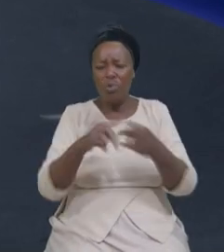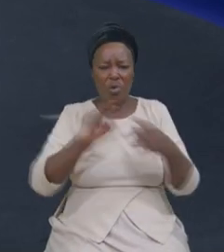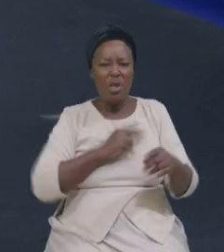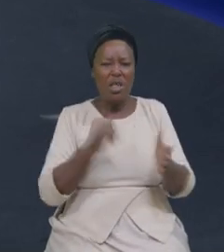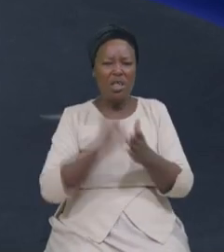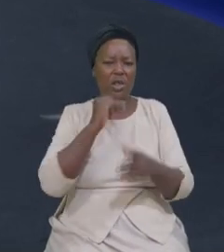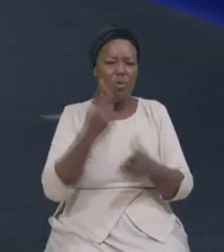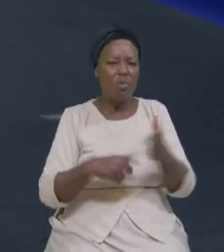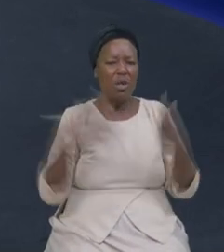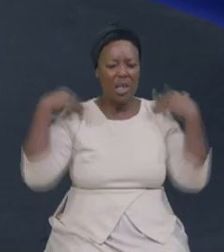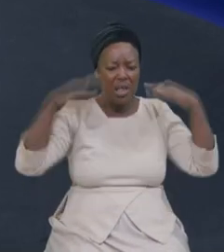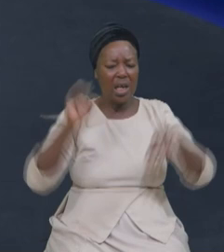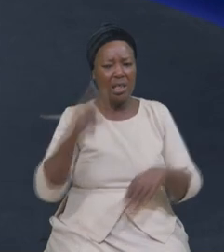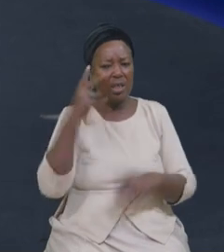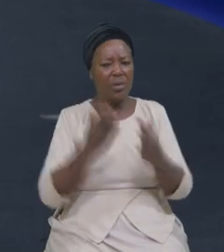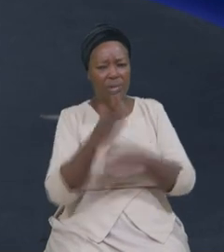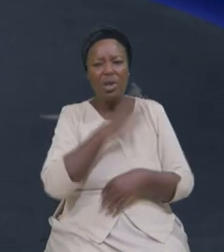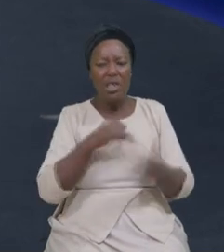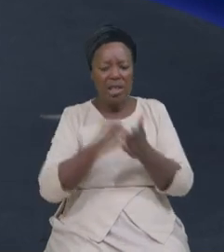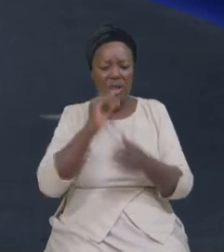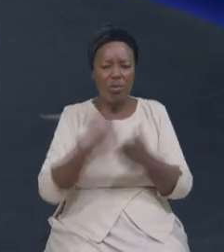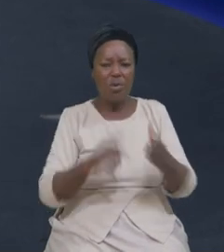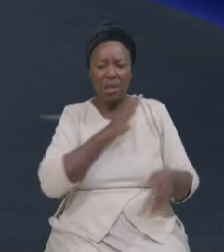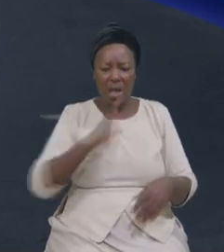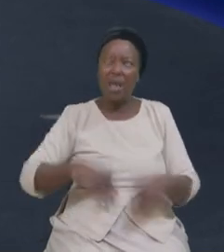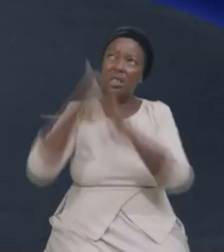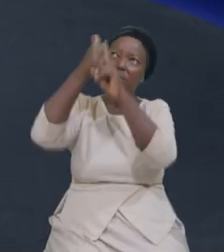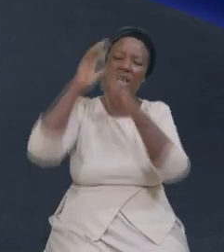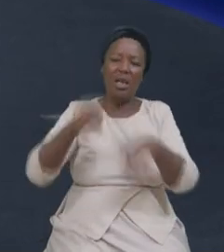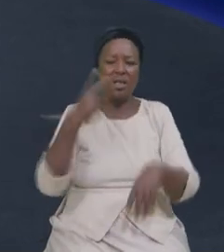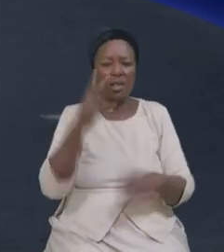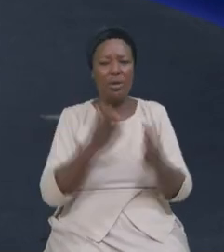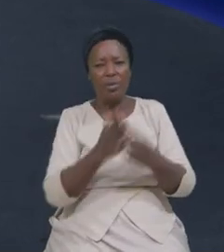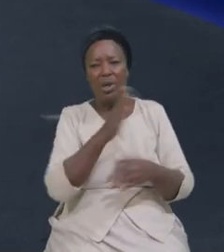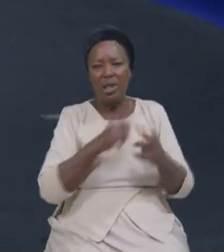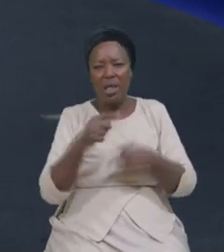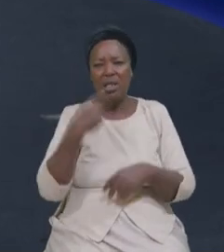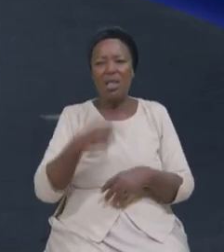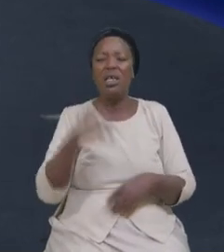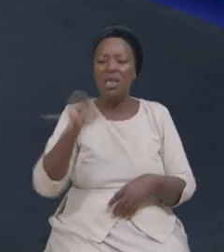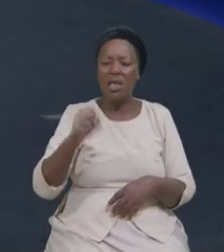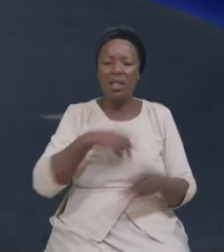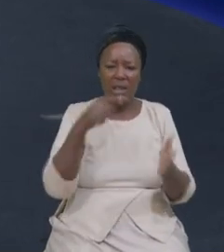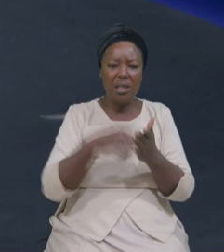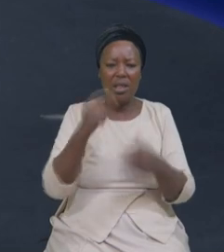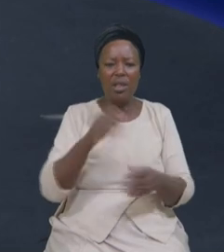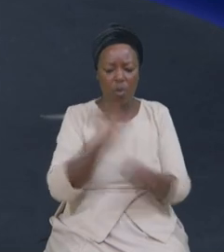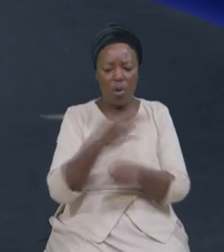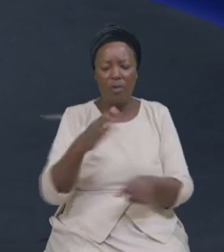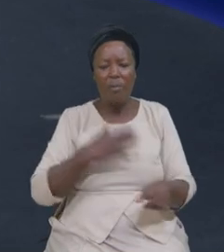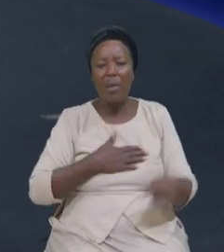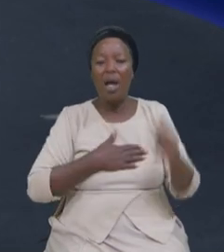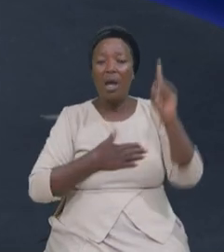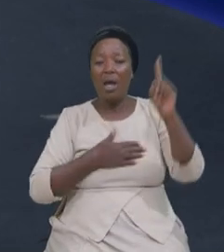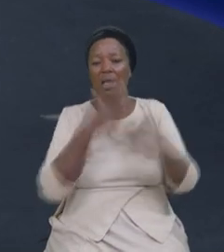through. It's what Christ himself can see through and say, yes, that the work of my hand. And he will give every